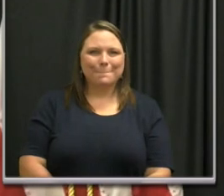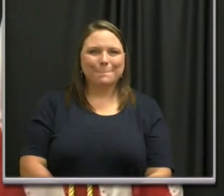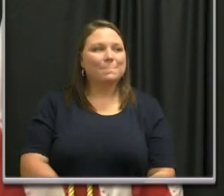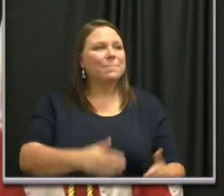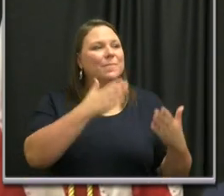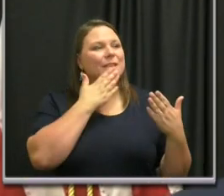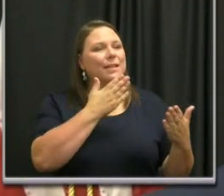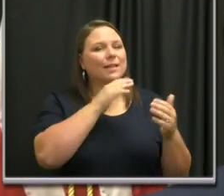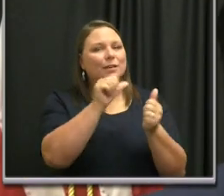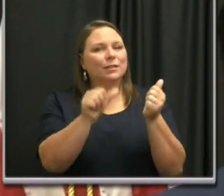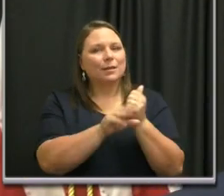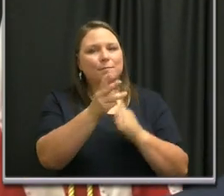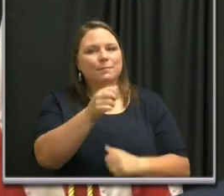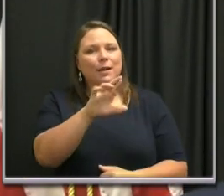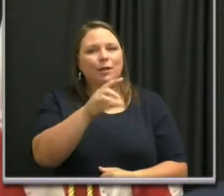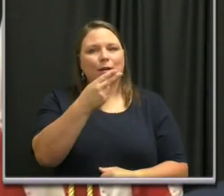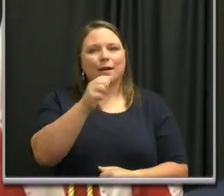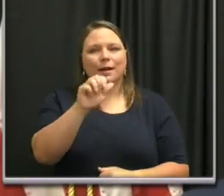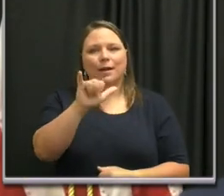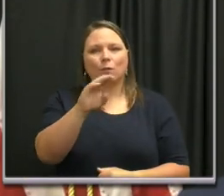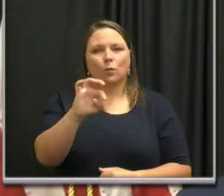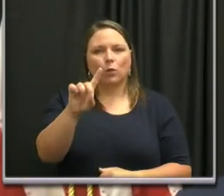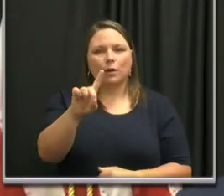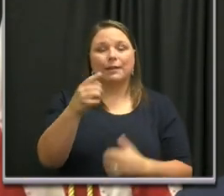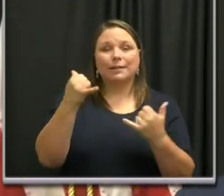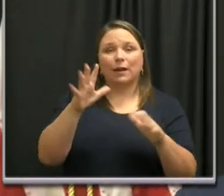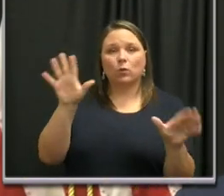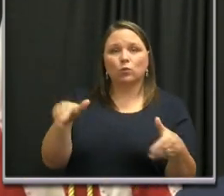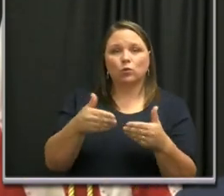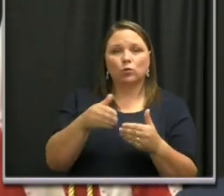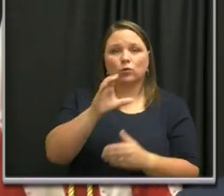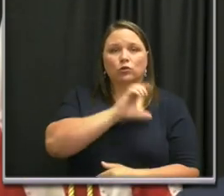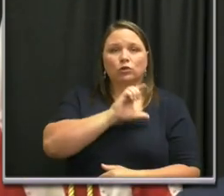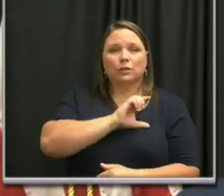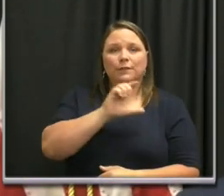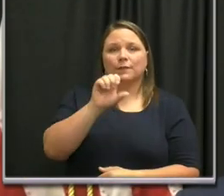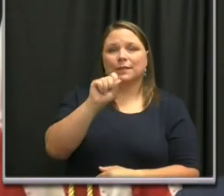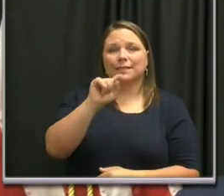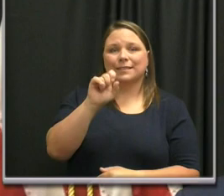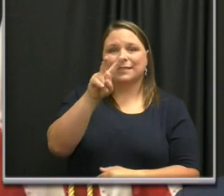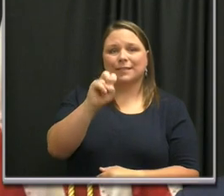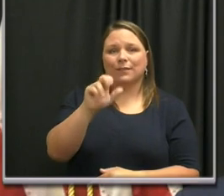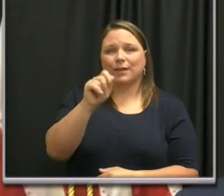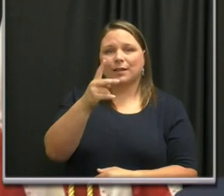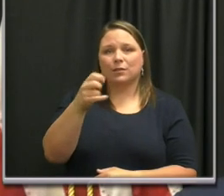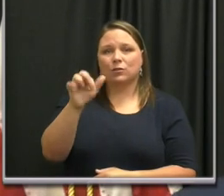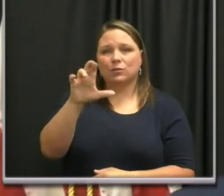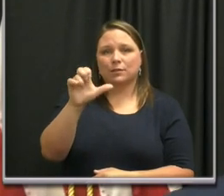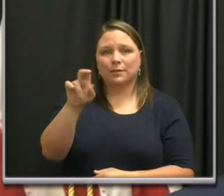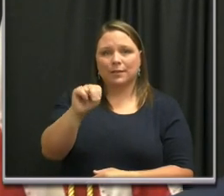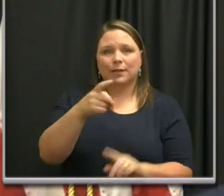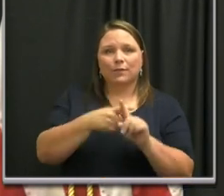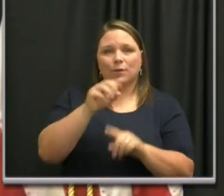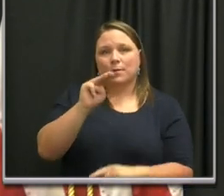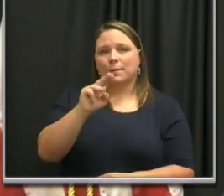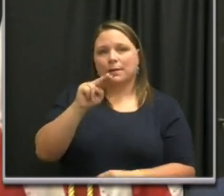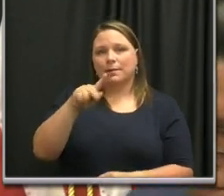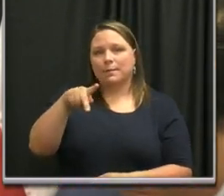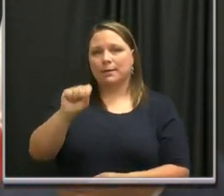Thank you, Deputy Mayor Haywood. And now I'd like to introduce Chief Steve Anderson of the Metro Nashville Police